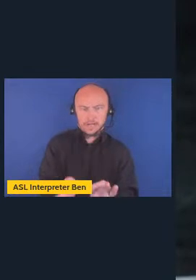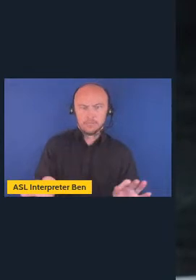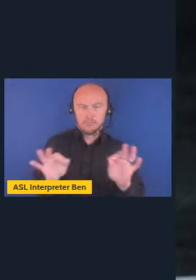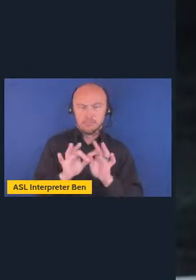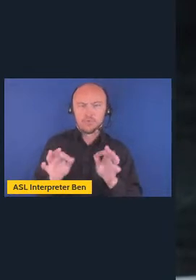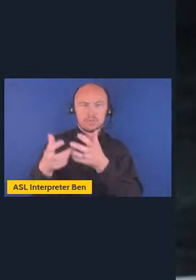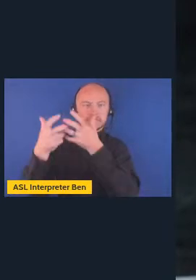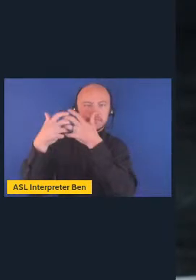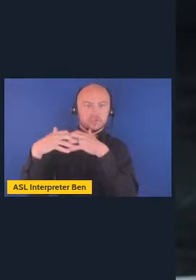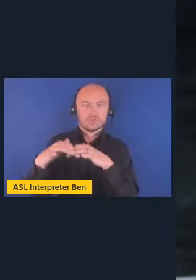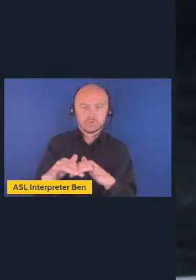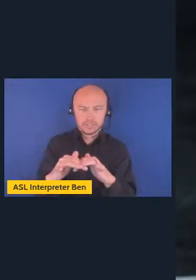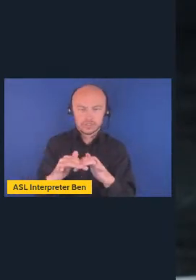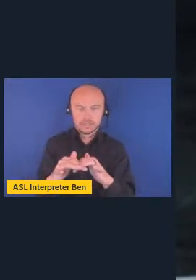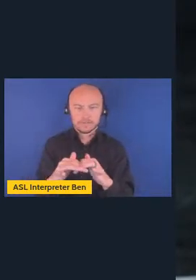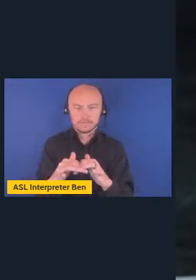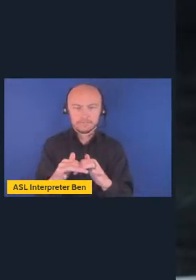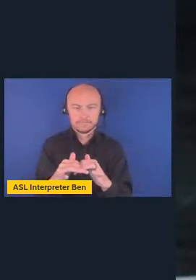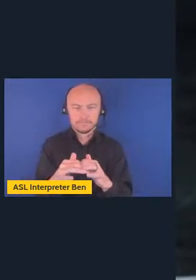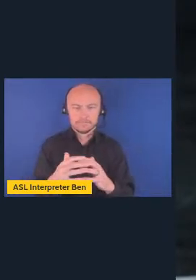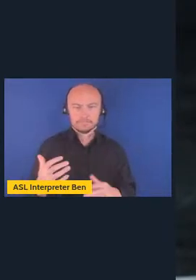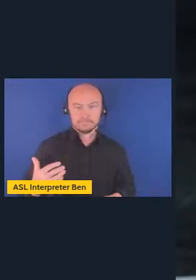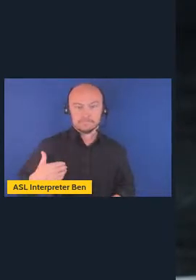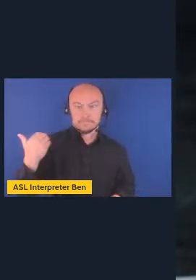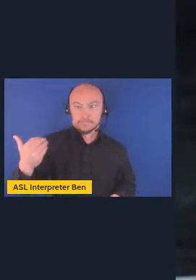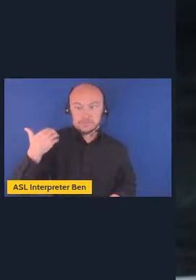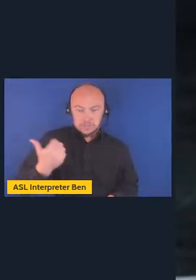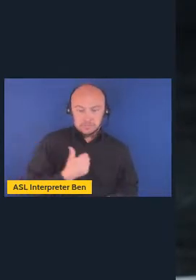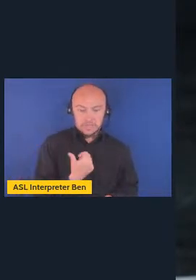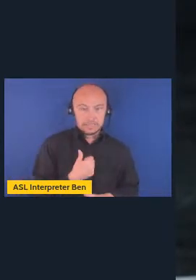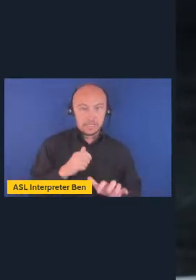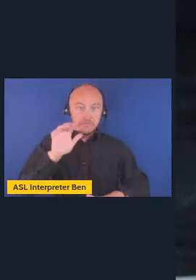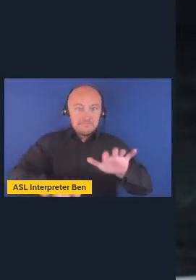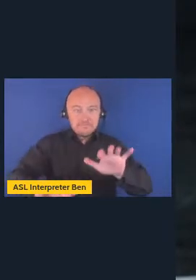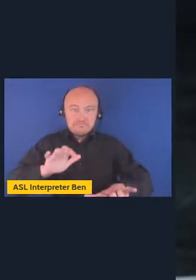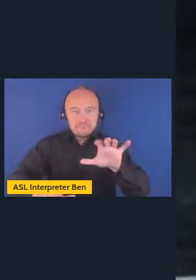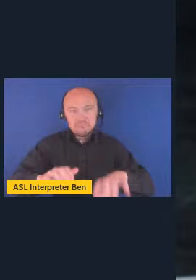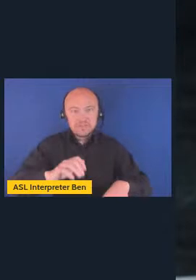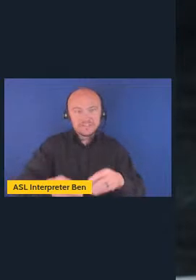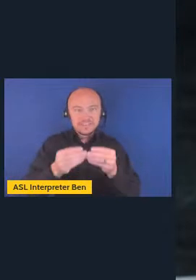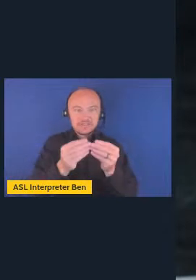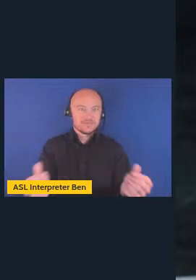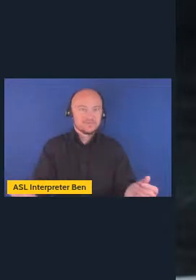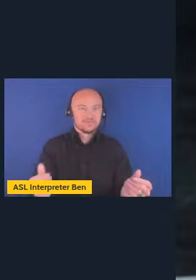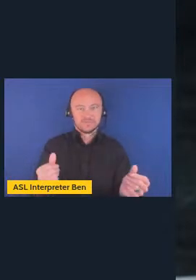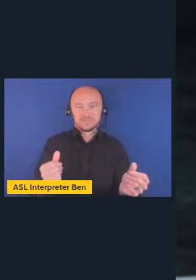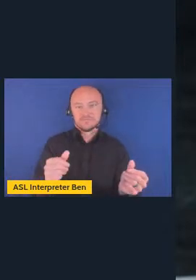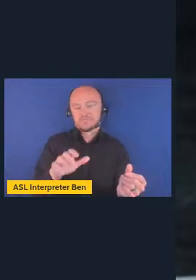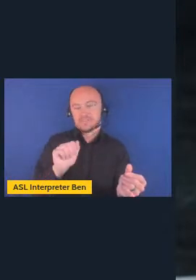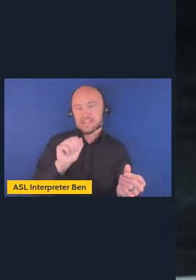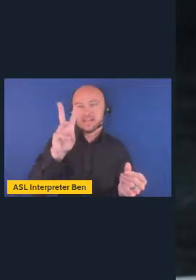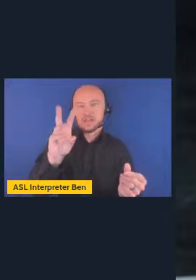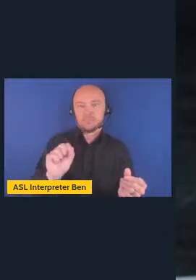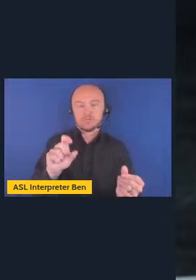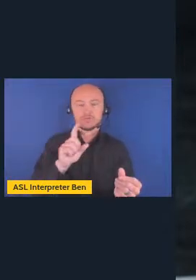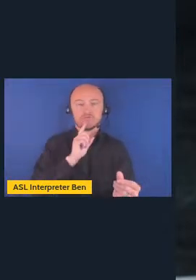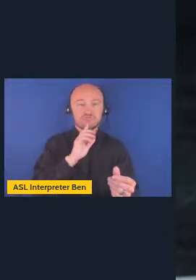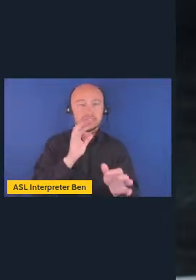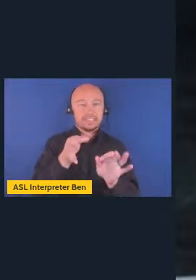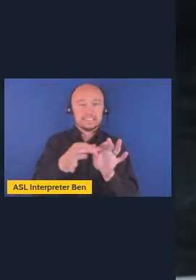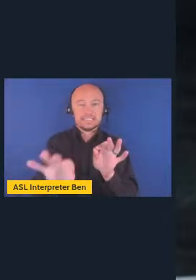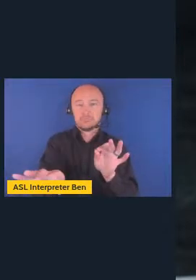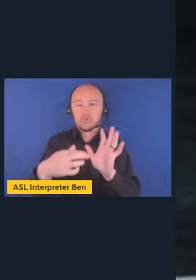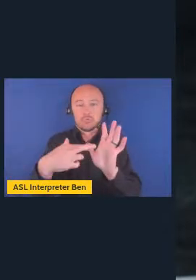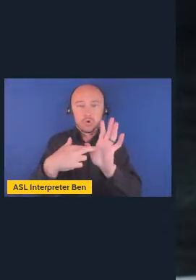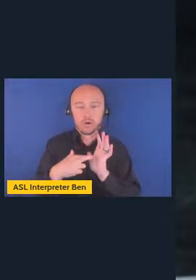integration. A young, naive James was building a serverless solution on AWS, and I had a really simple requirement.